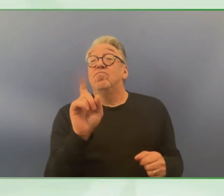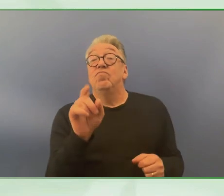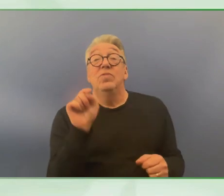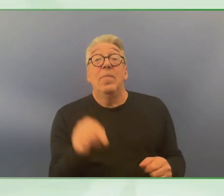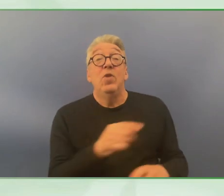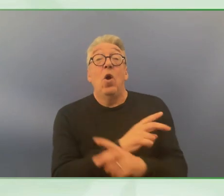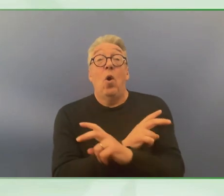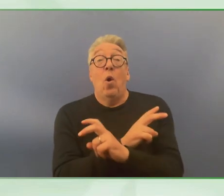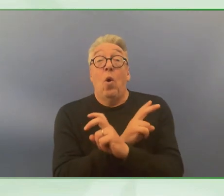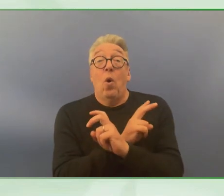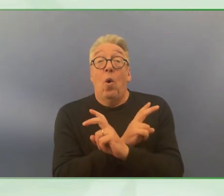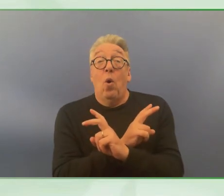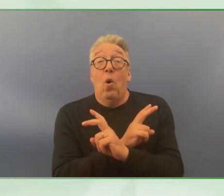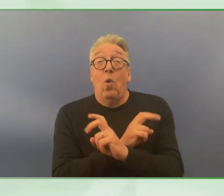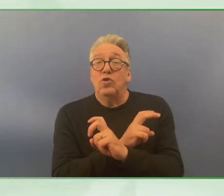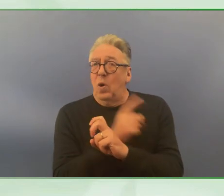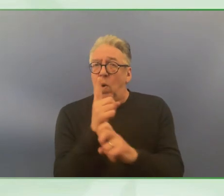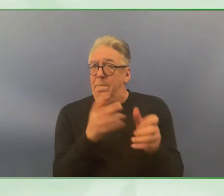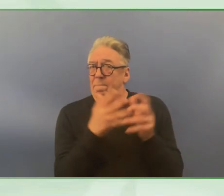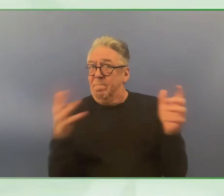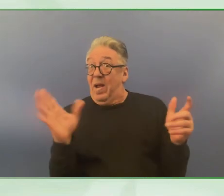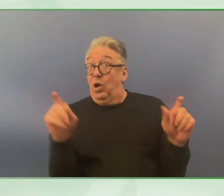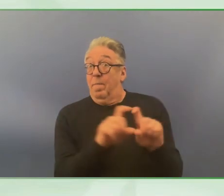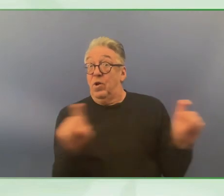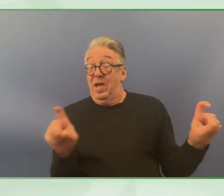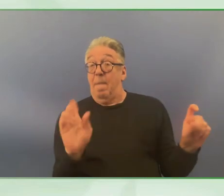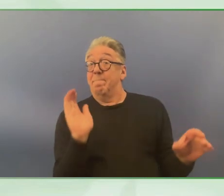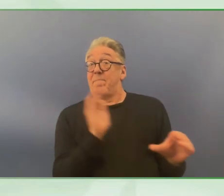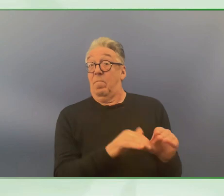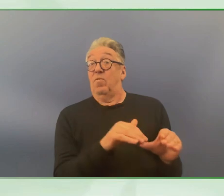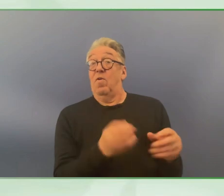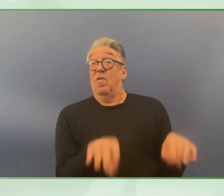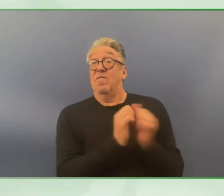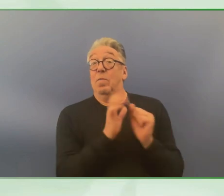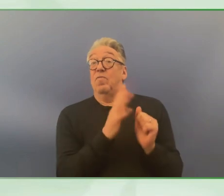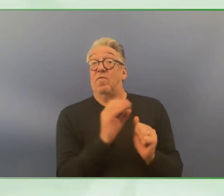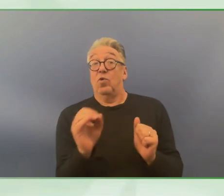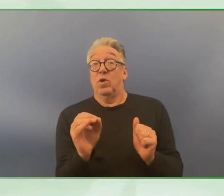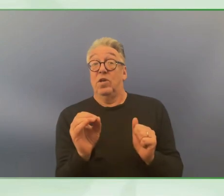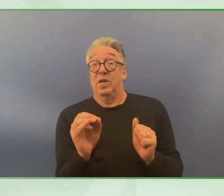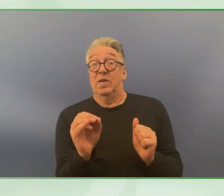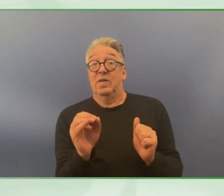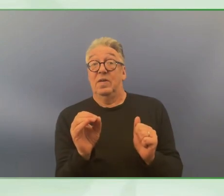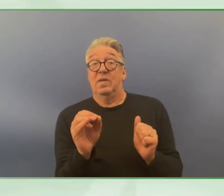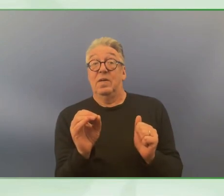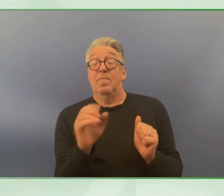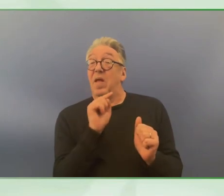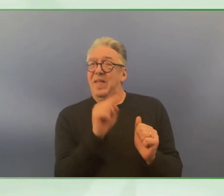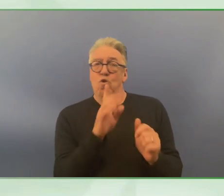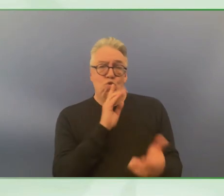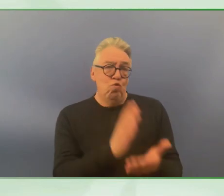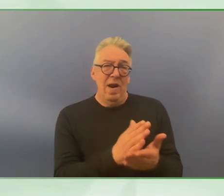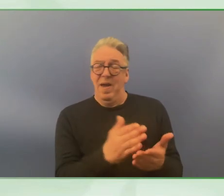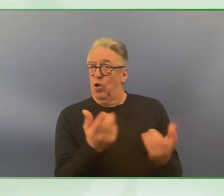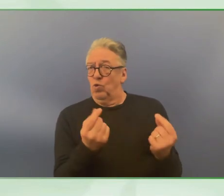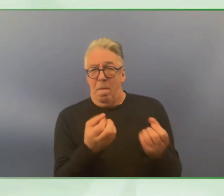very well-known company and a valuable 500 signee. They are really ambitious and do many things in our